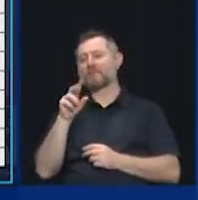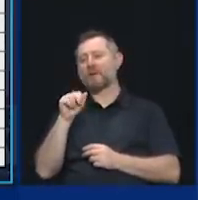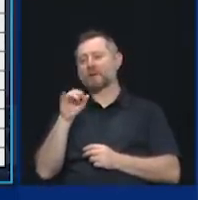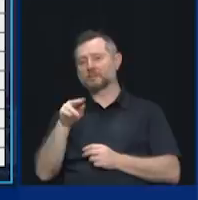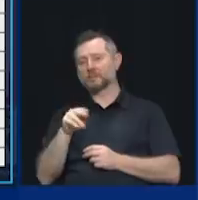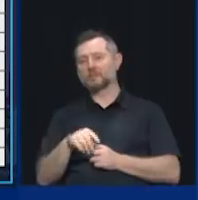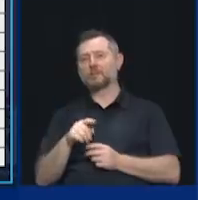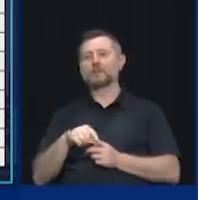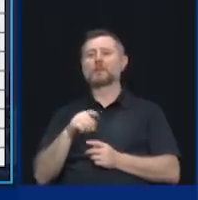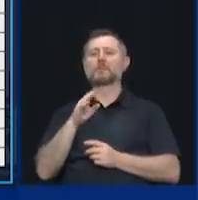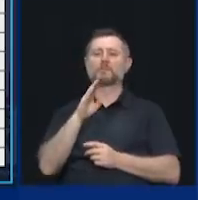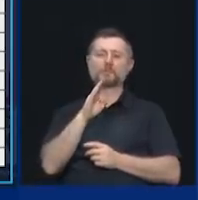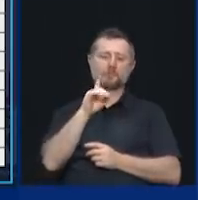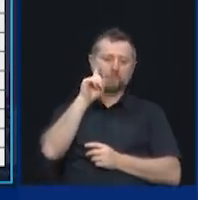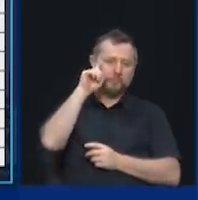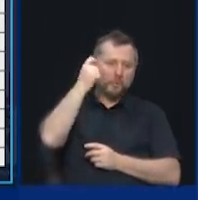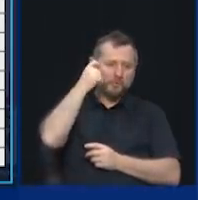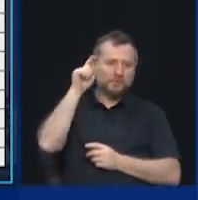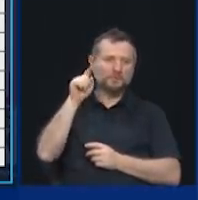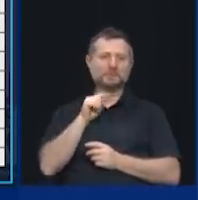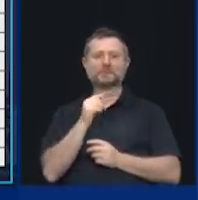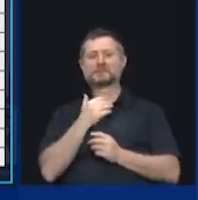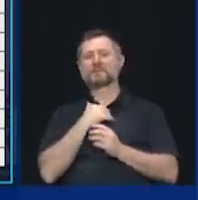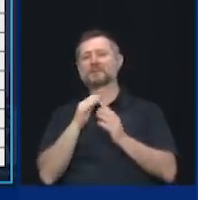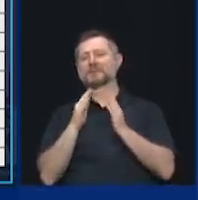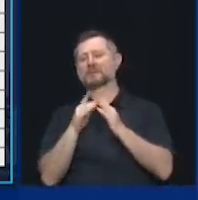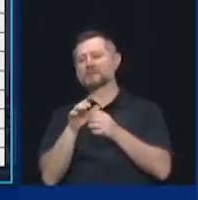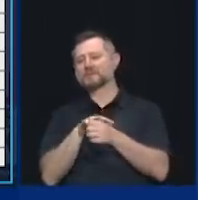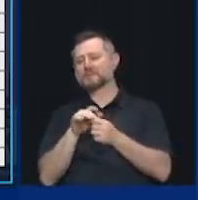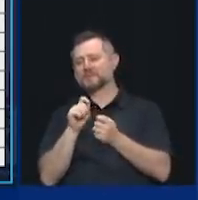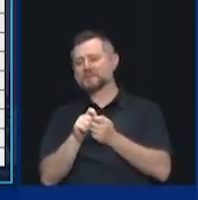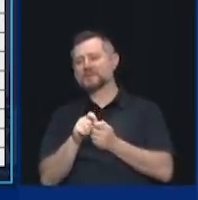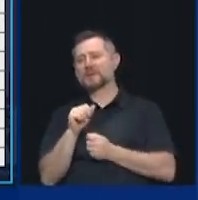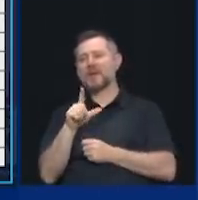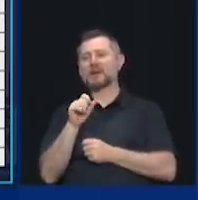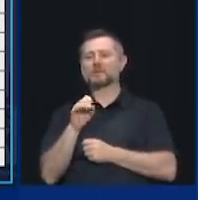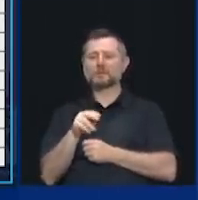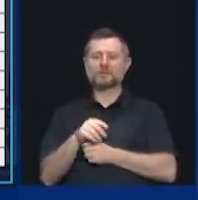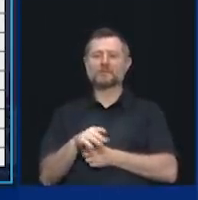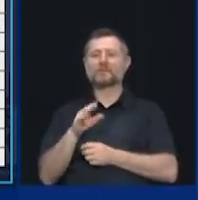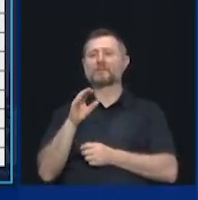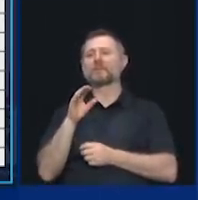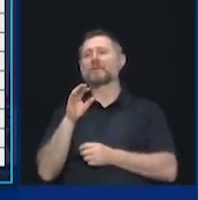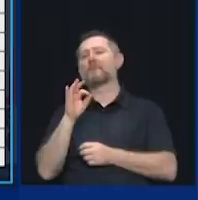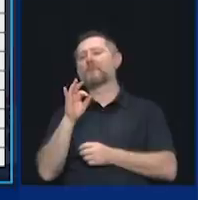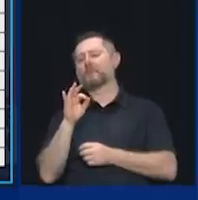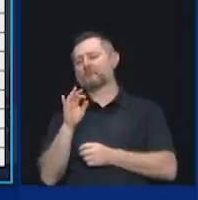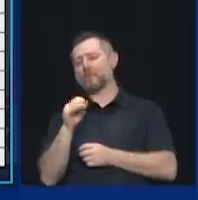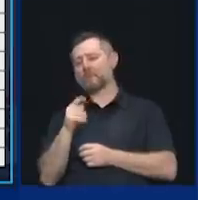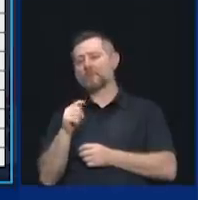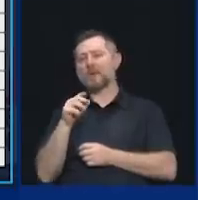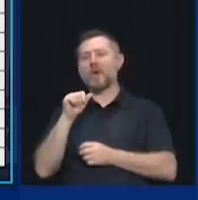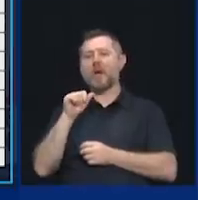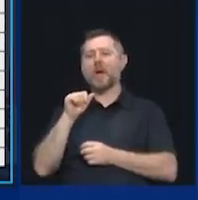in the Bronx. Addison and Steuben, Fort Plain, Montgomery, Hunts Point in the Bronx.